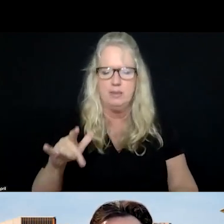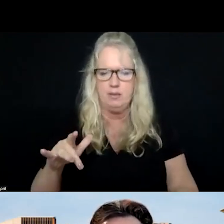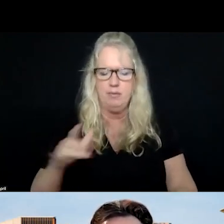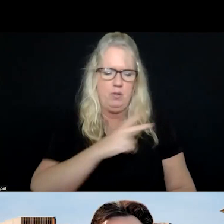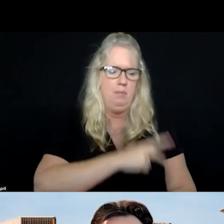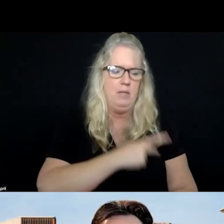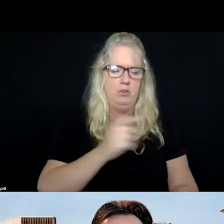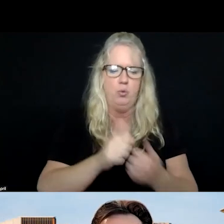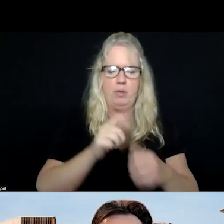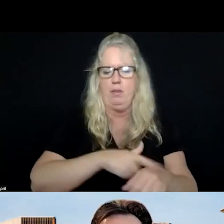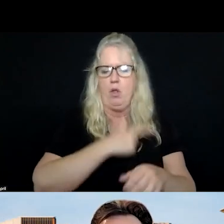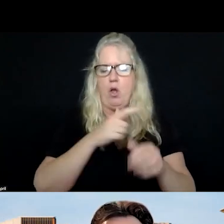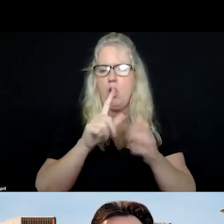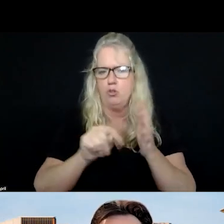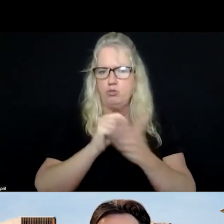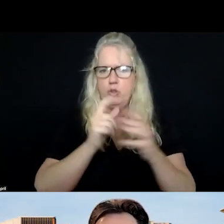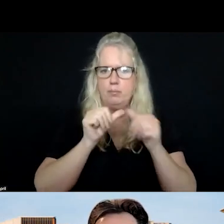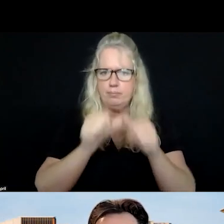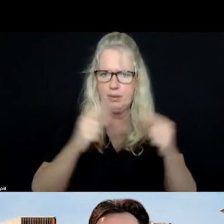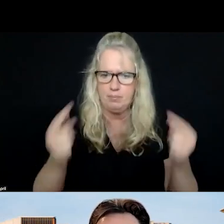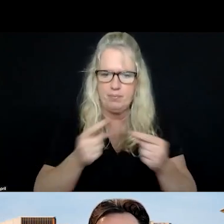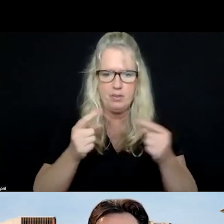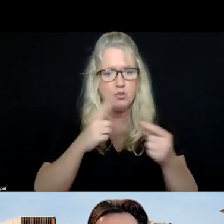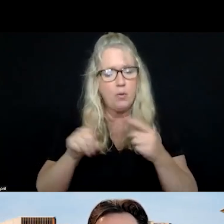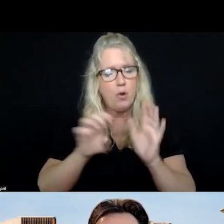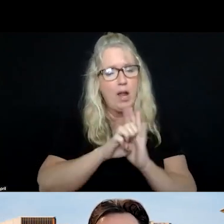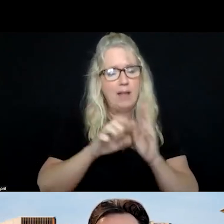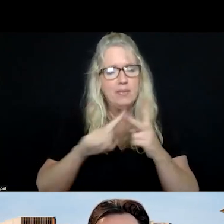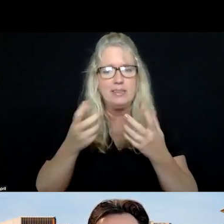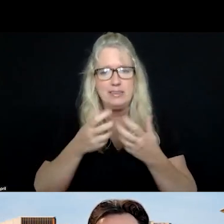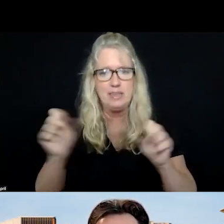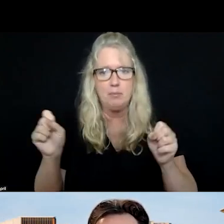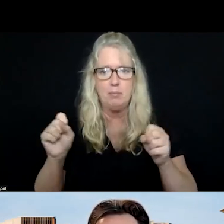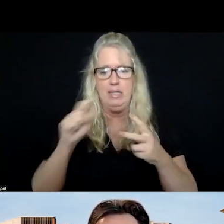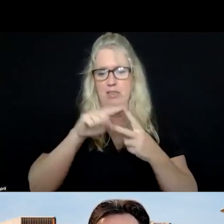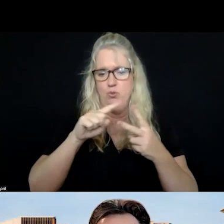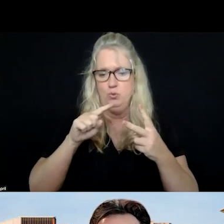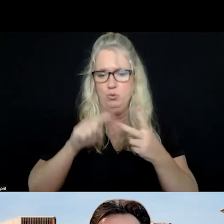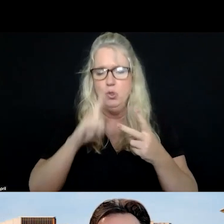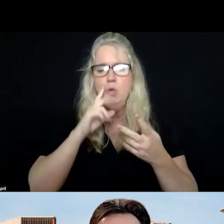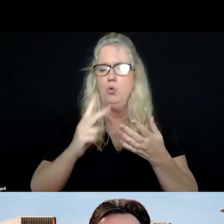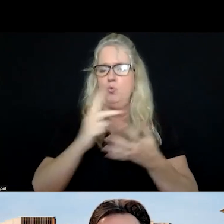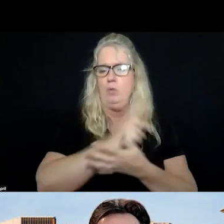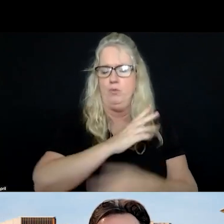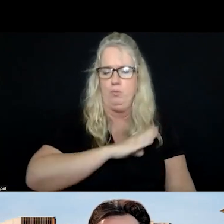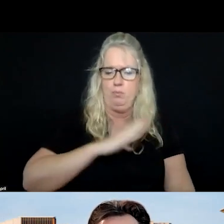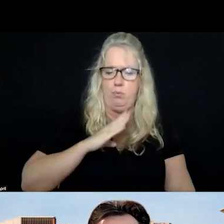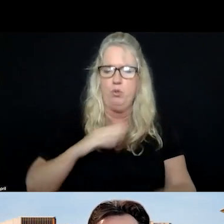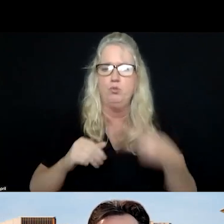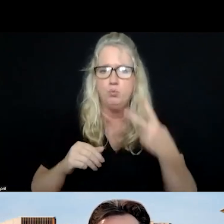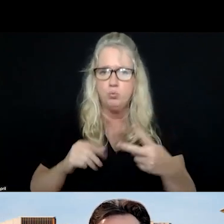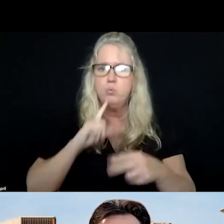with long-term pain. And there are ethics and safety issues. And we operate under 2 institutional review boards with 2